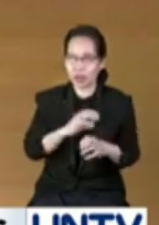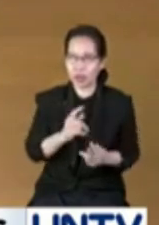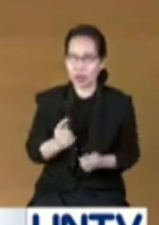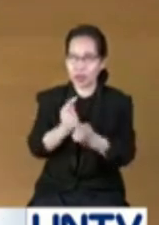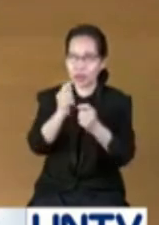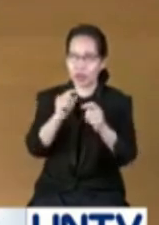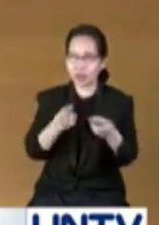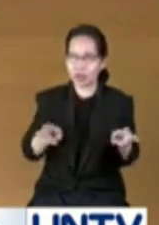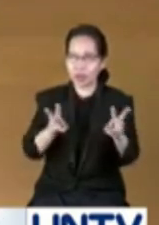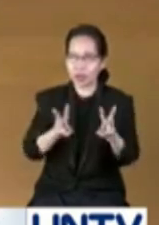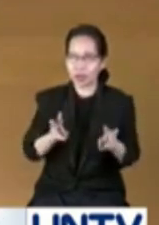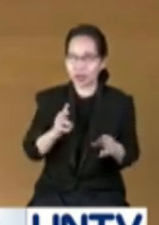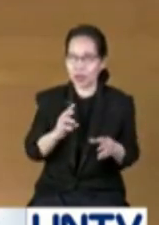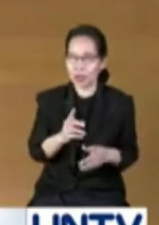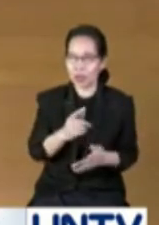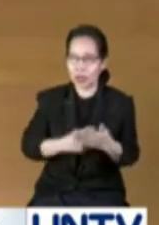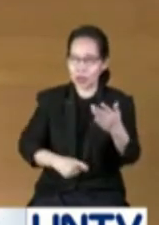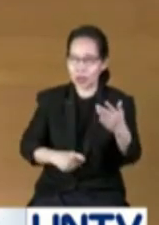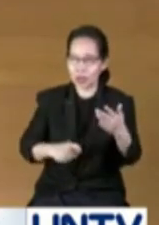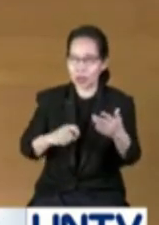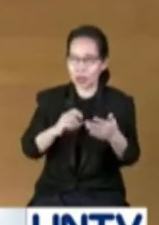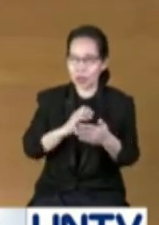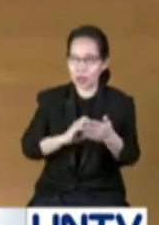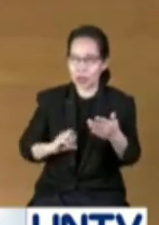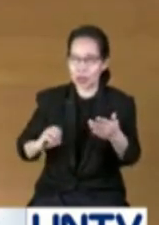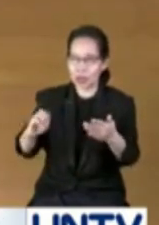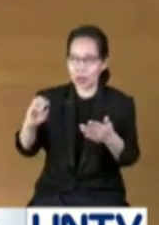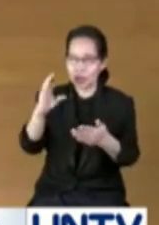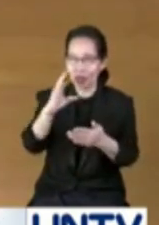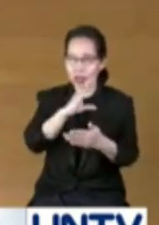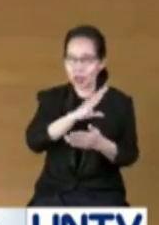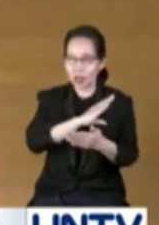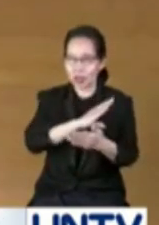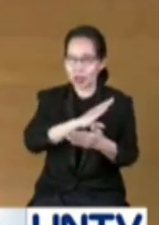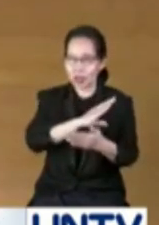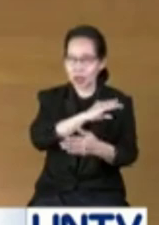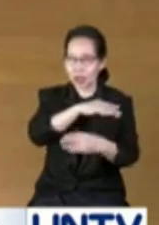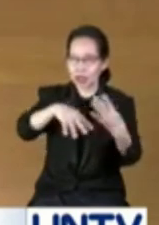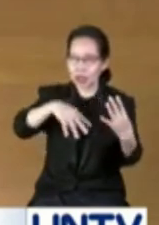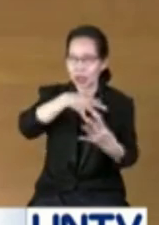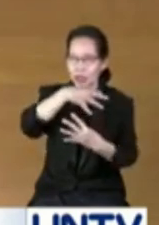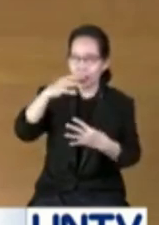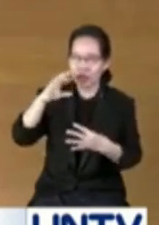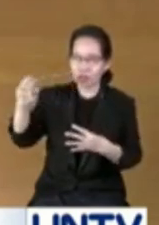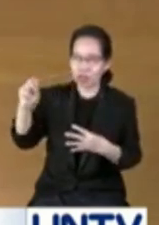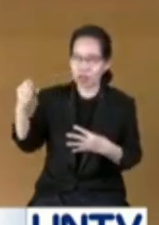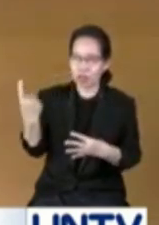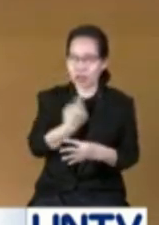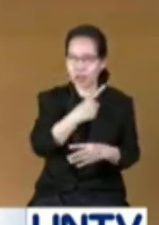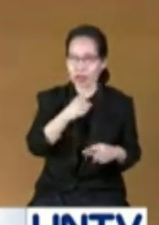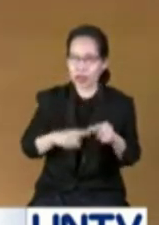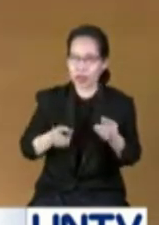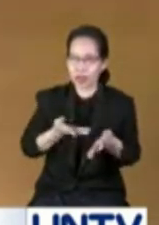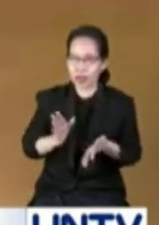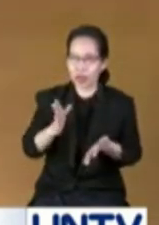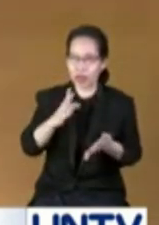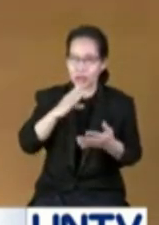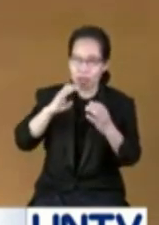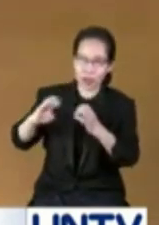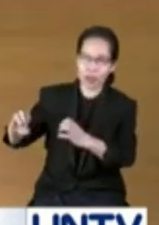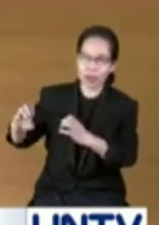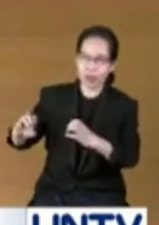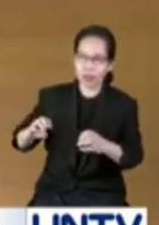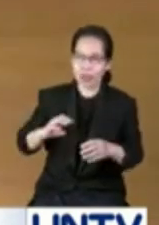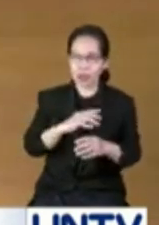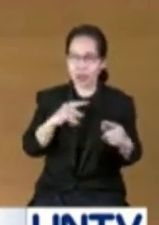task of eliminating this dreaded and corrosive social curse. We cannot tolerate corruption or incompetence in